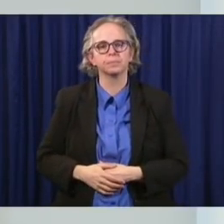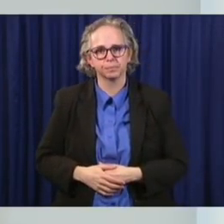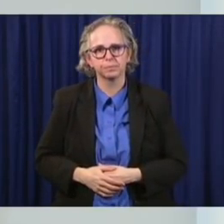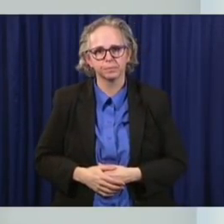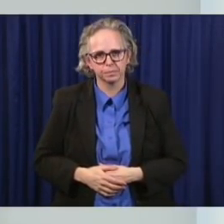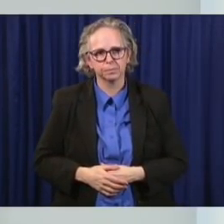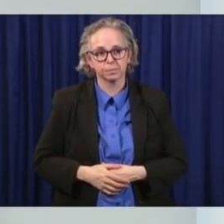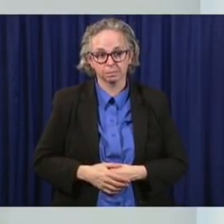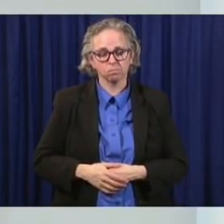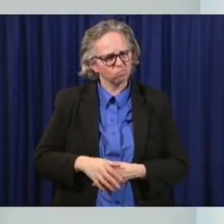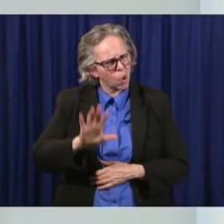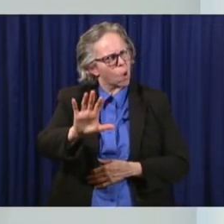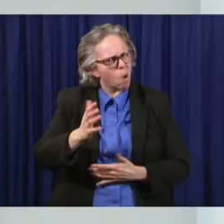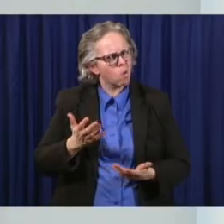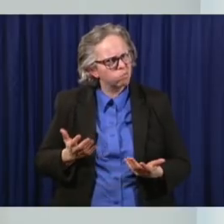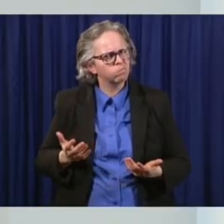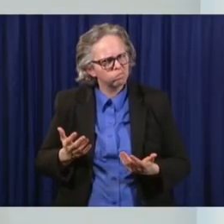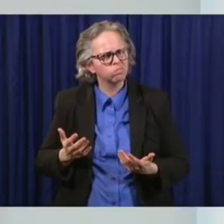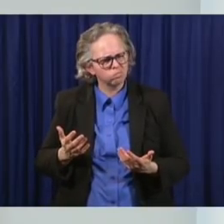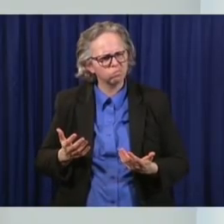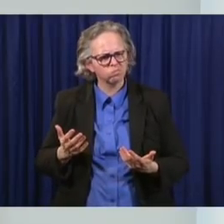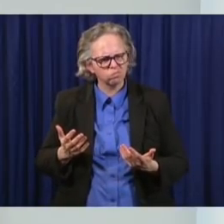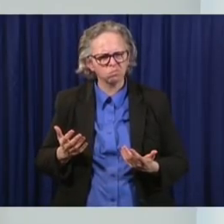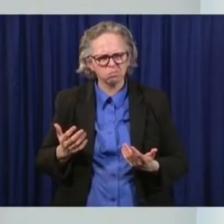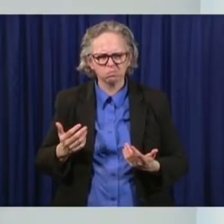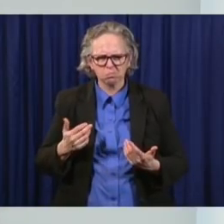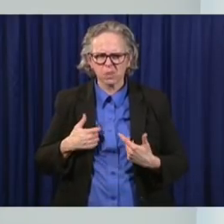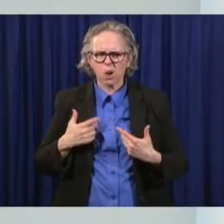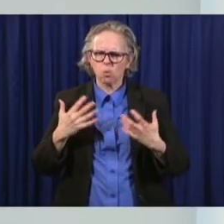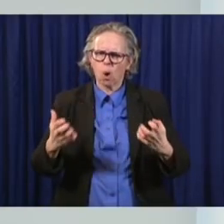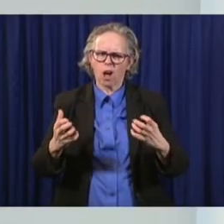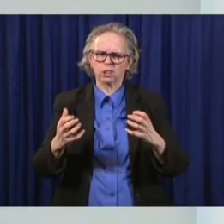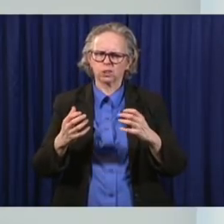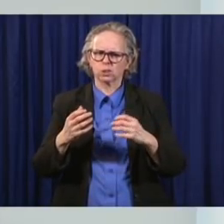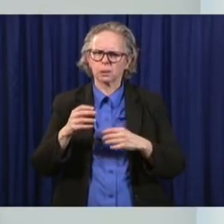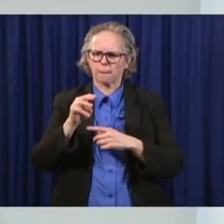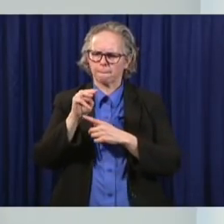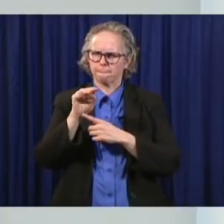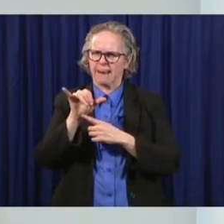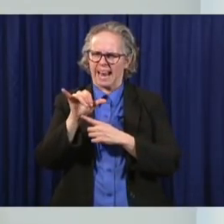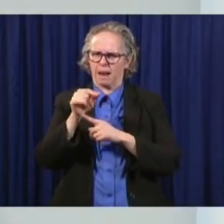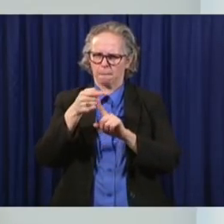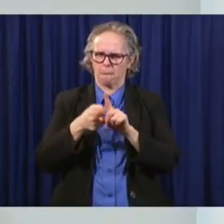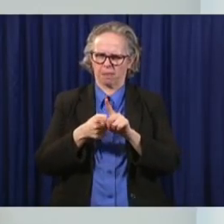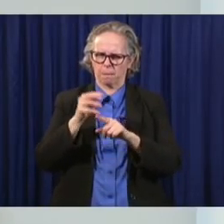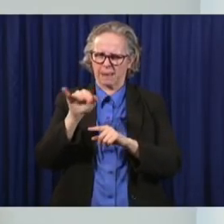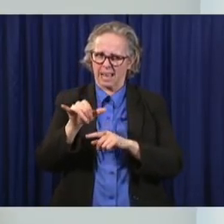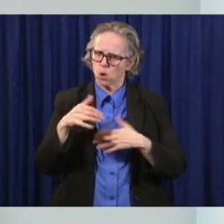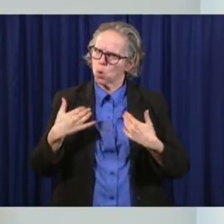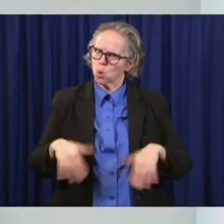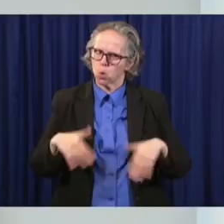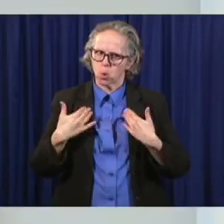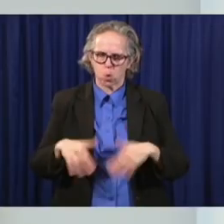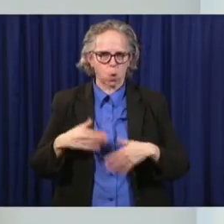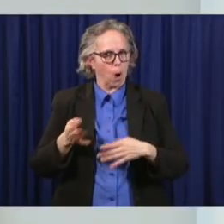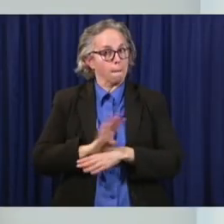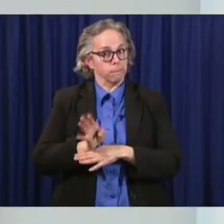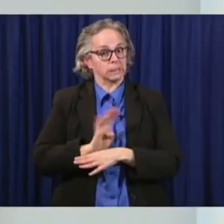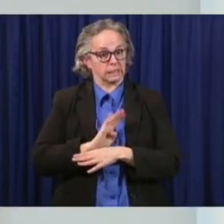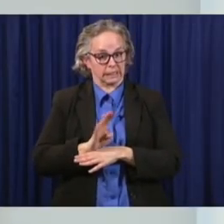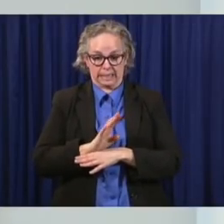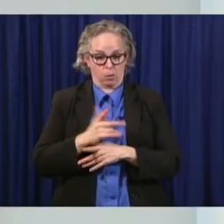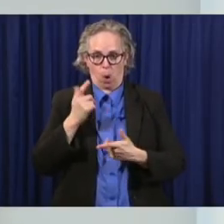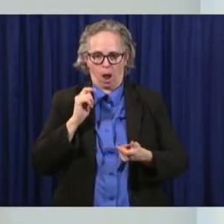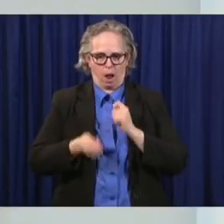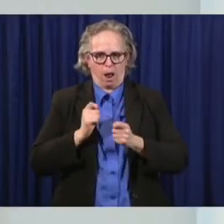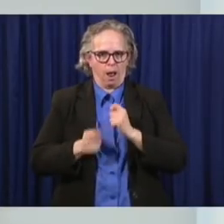I do, though, want to talk about the month of May just for a second, because, as I said, it's a moving month. Things are changing.